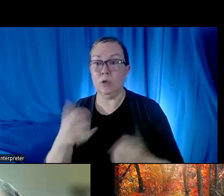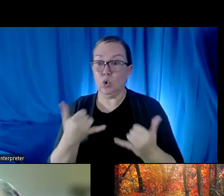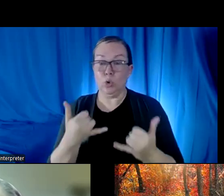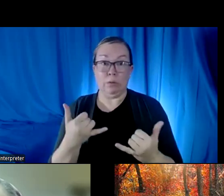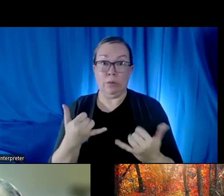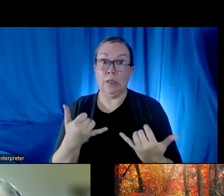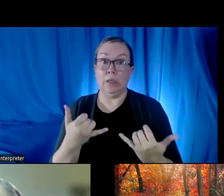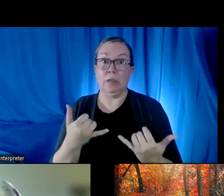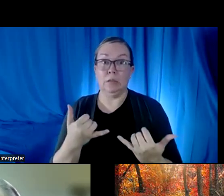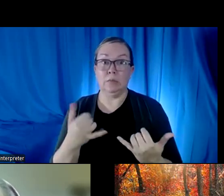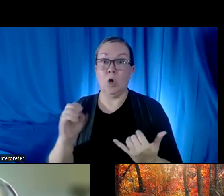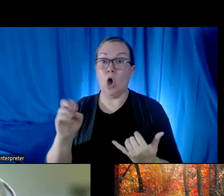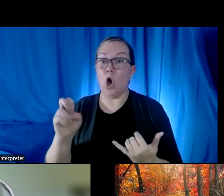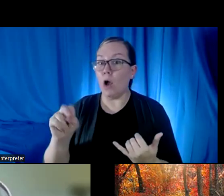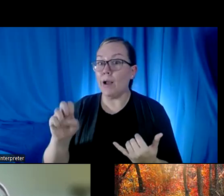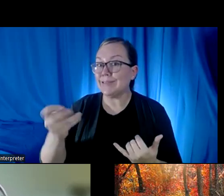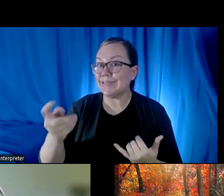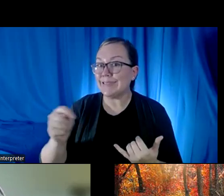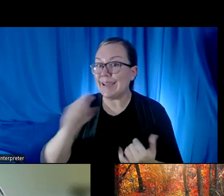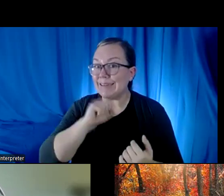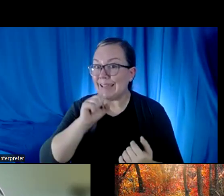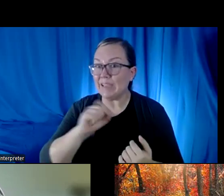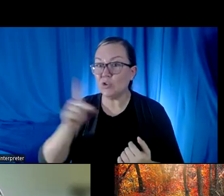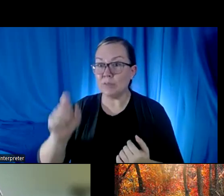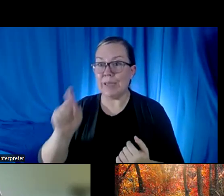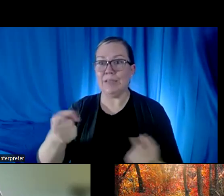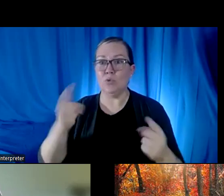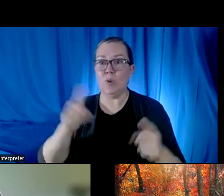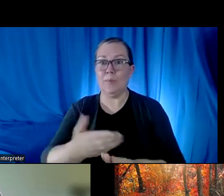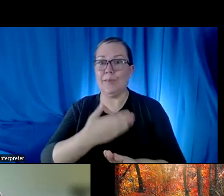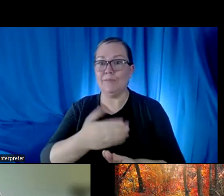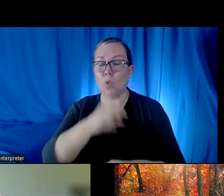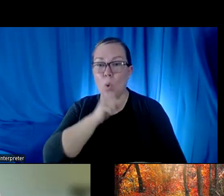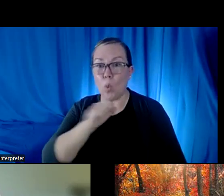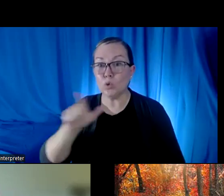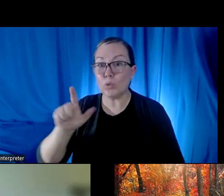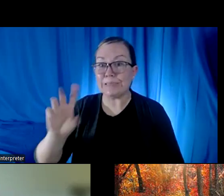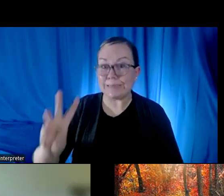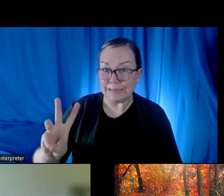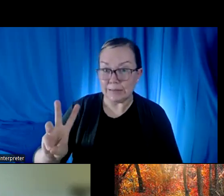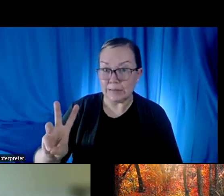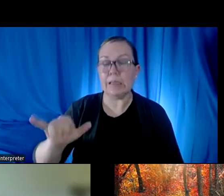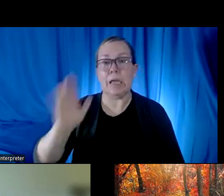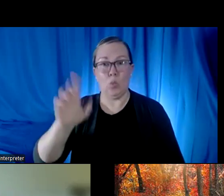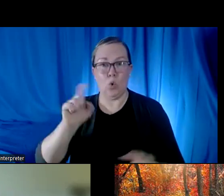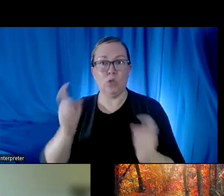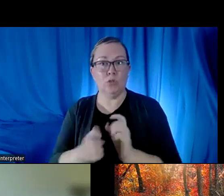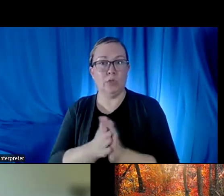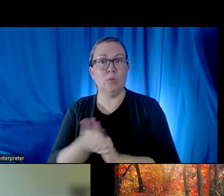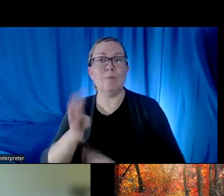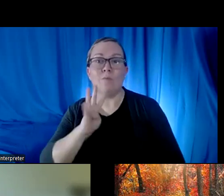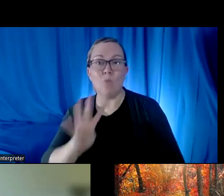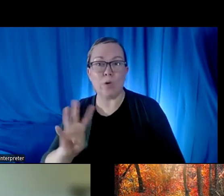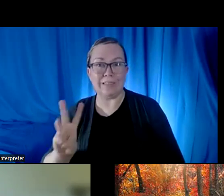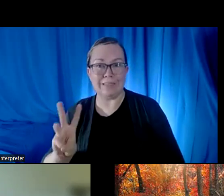onset of your disability had to have taken place before you were 26 years old. That is going to change to 46